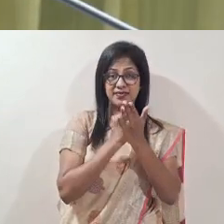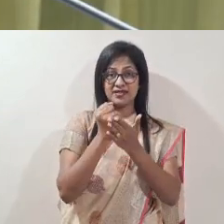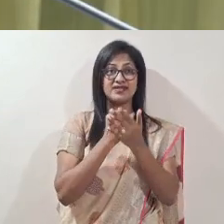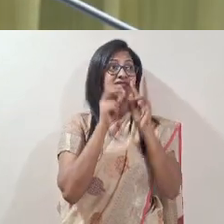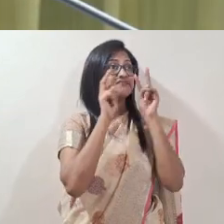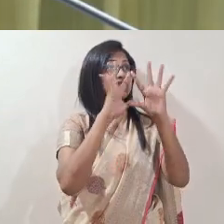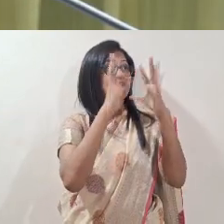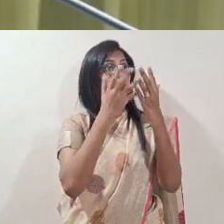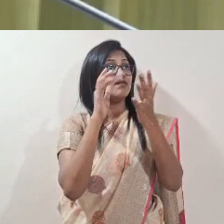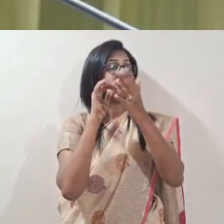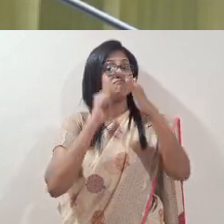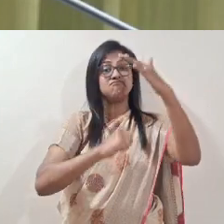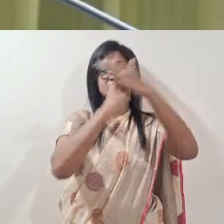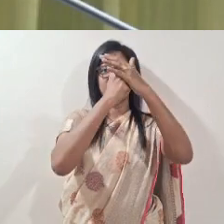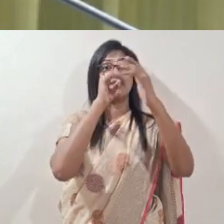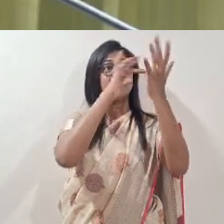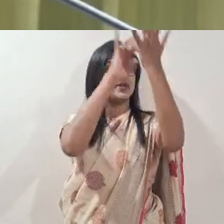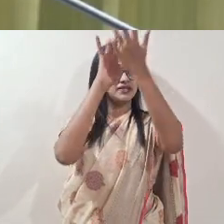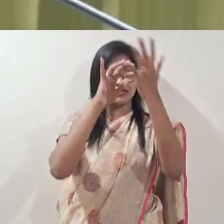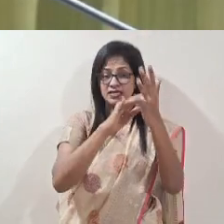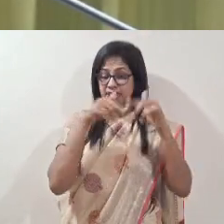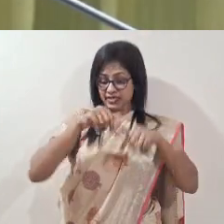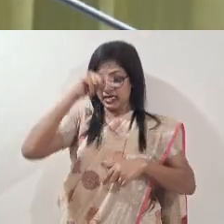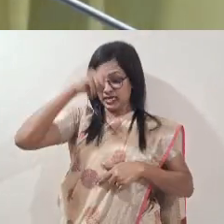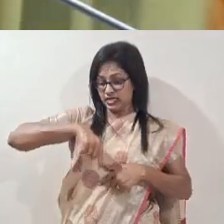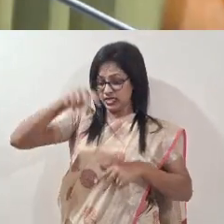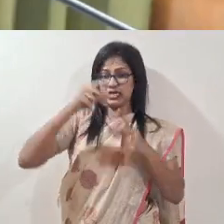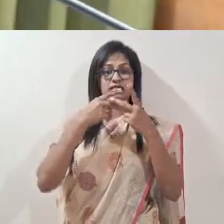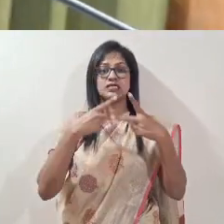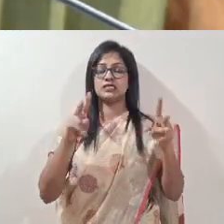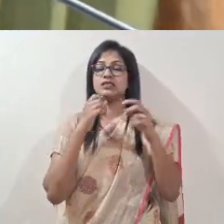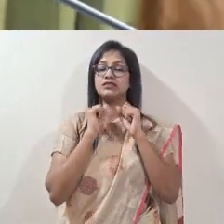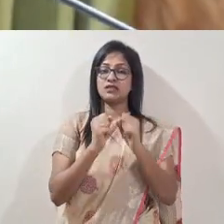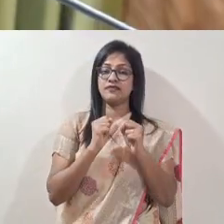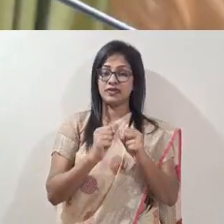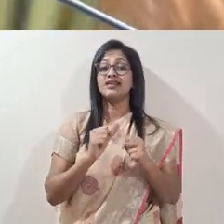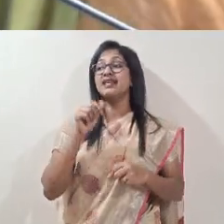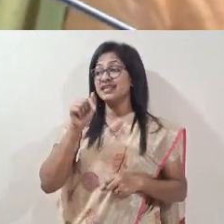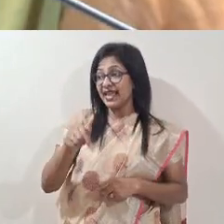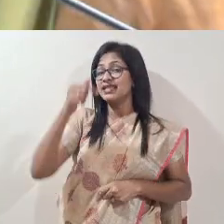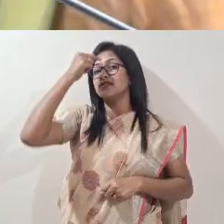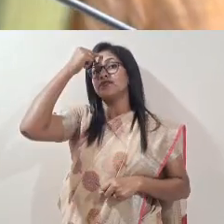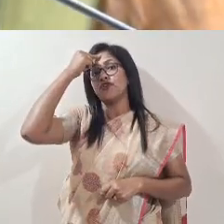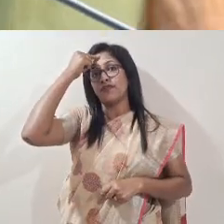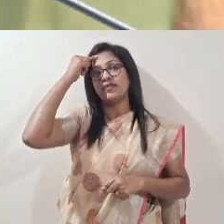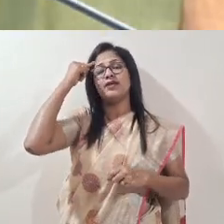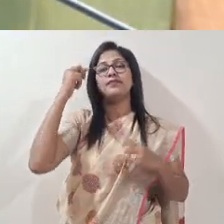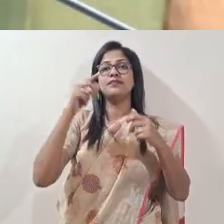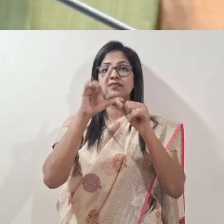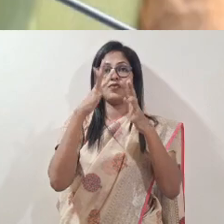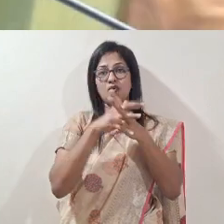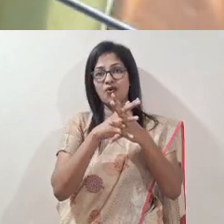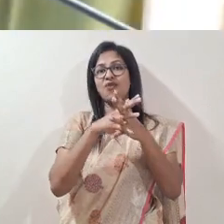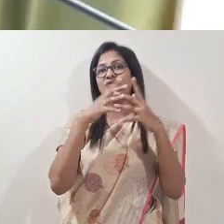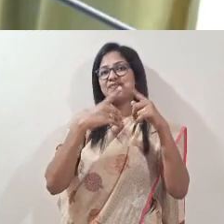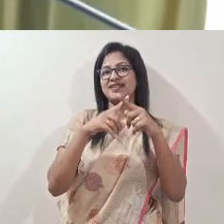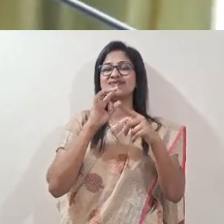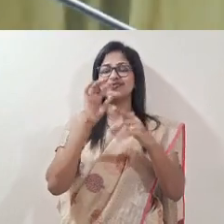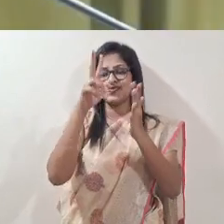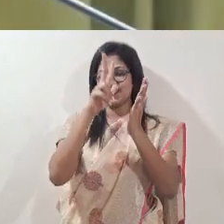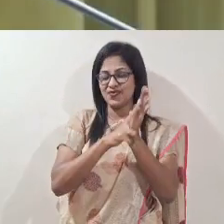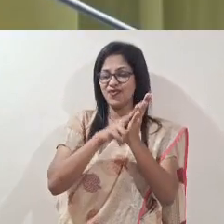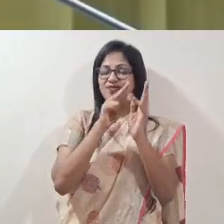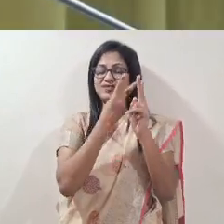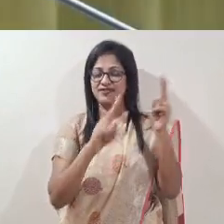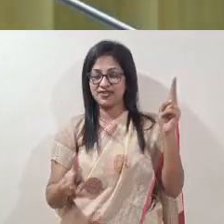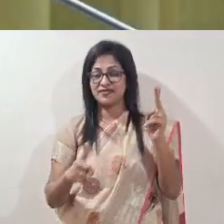difficult. So that is a problem of law and order, I would say, rather than policy, because we tend to see wherever the